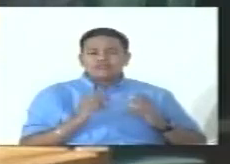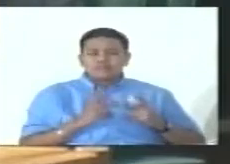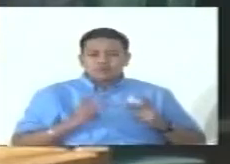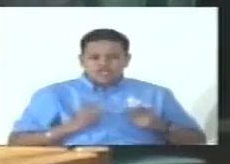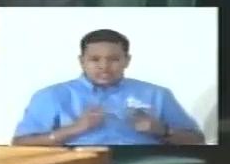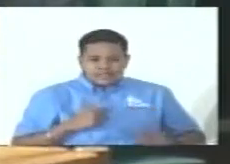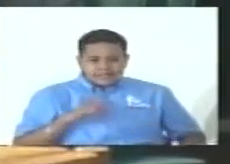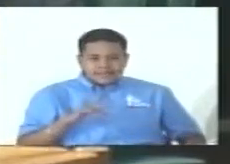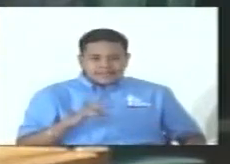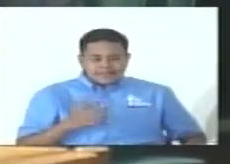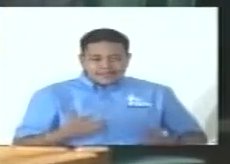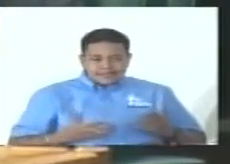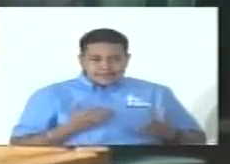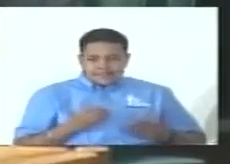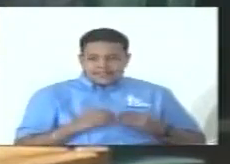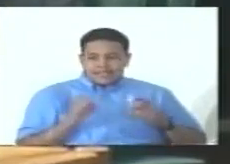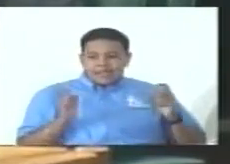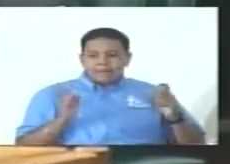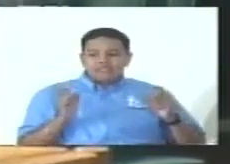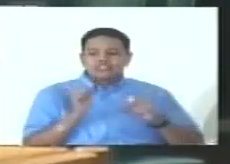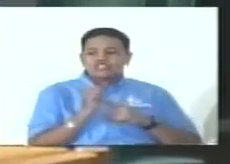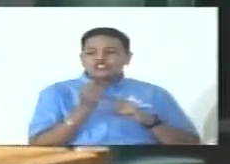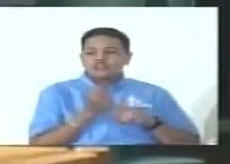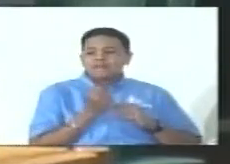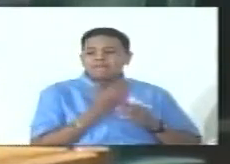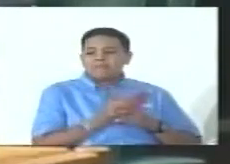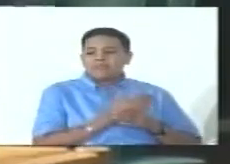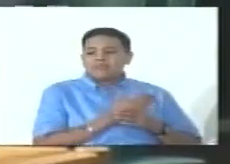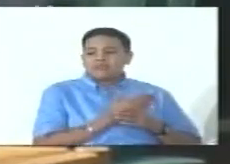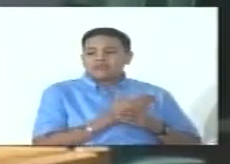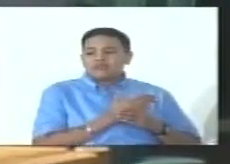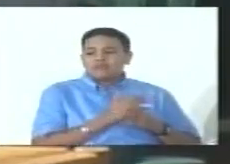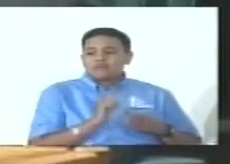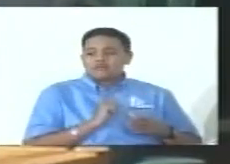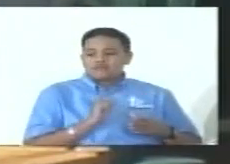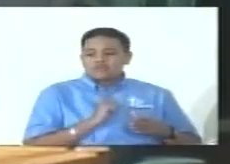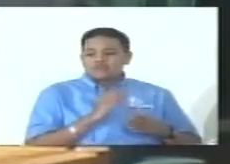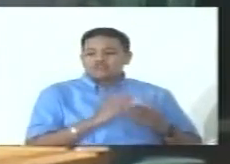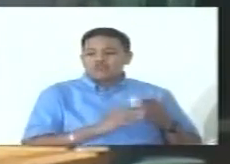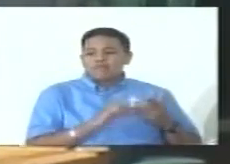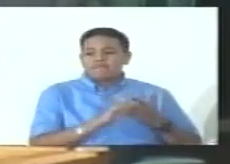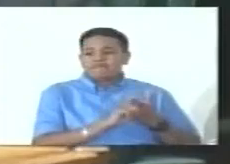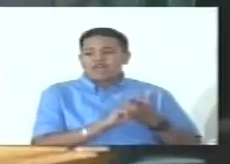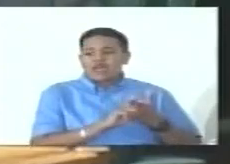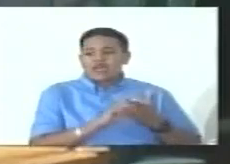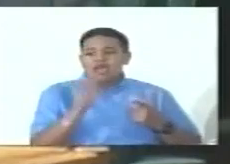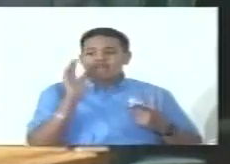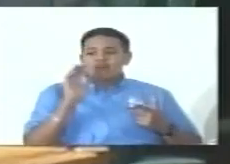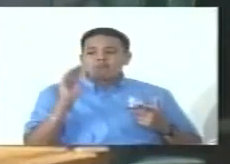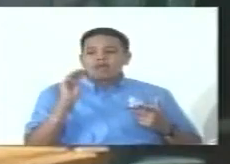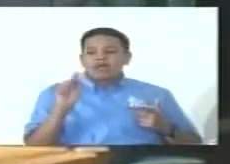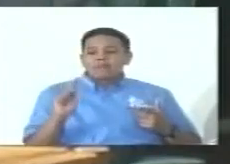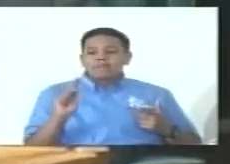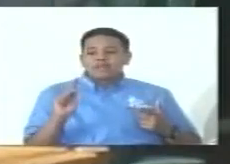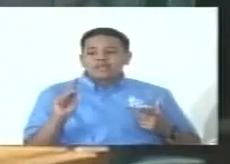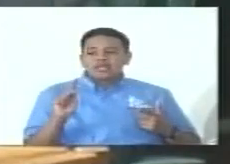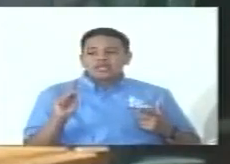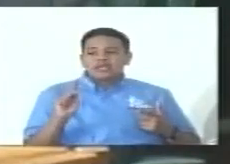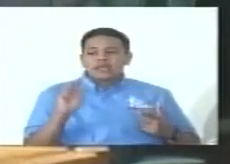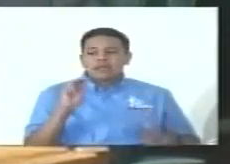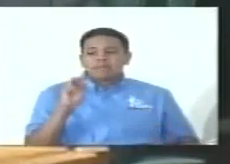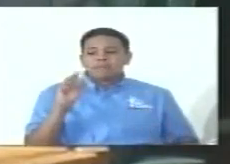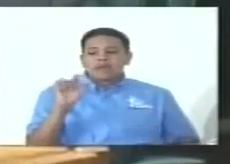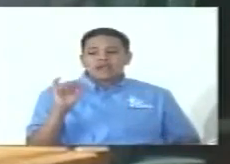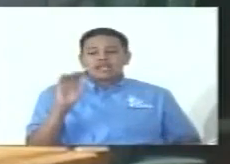in managing a situation between myself and some friends and former MP candidate Manley Bowen and